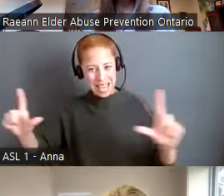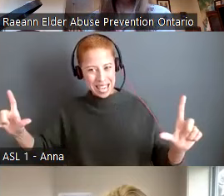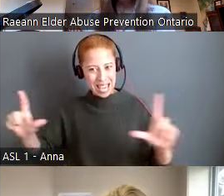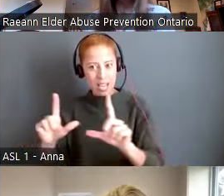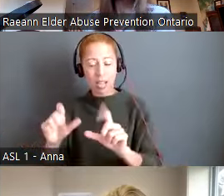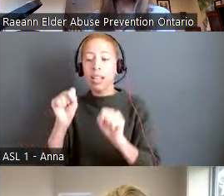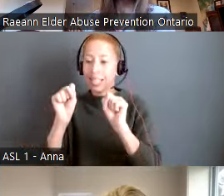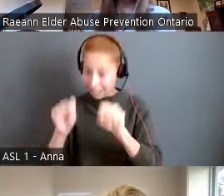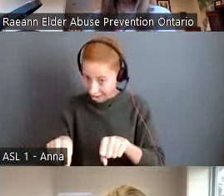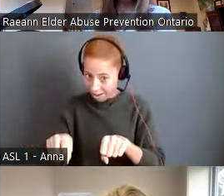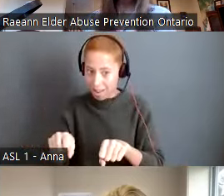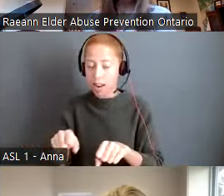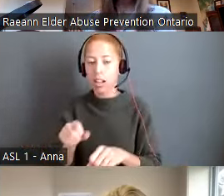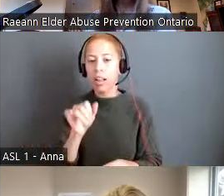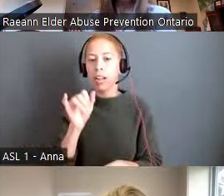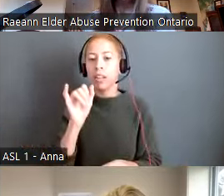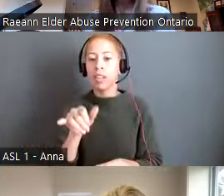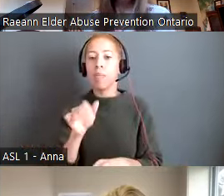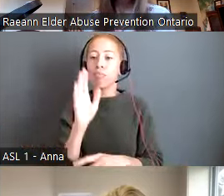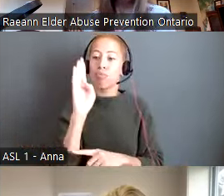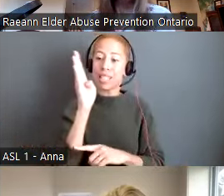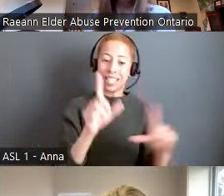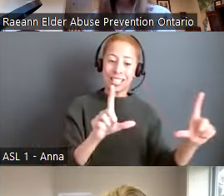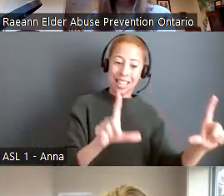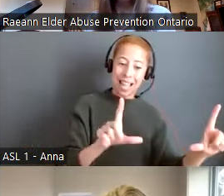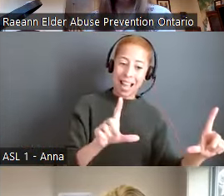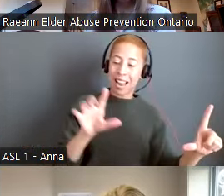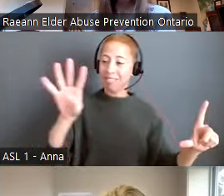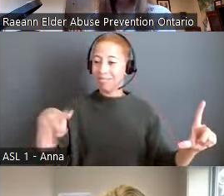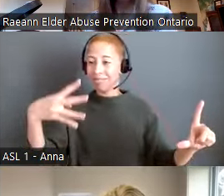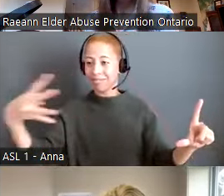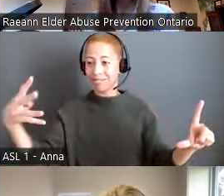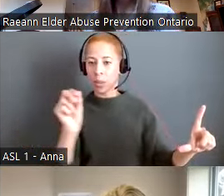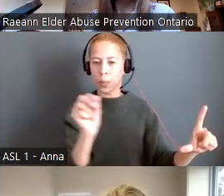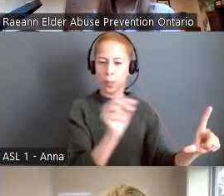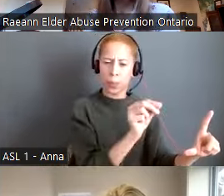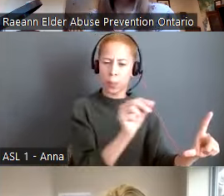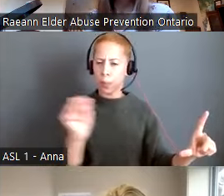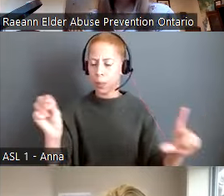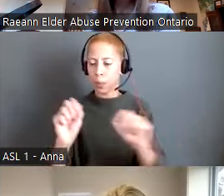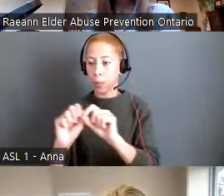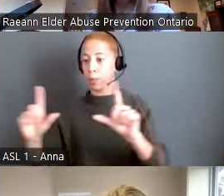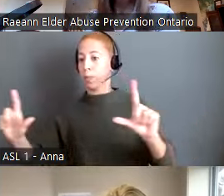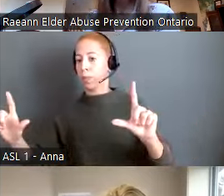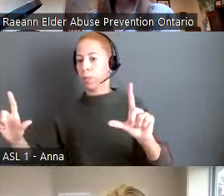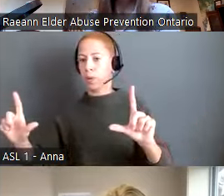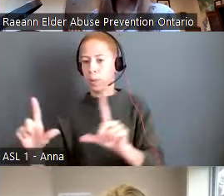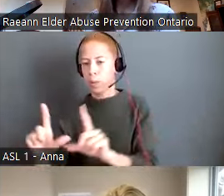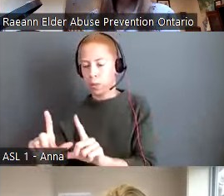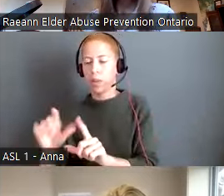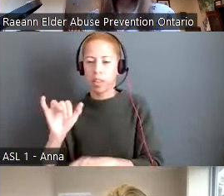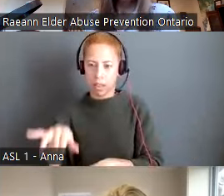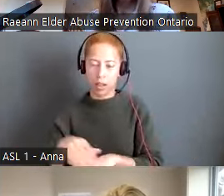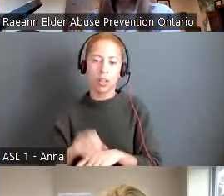shift the bar between the presentation and the speakers to make it larger, or you can pin them yourself. You